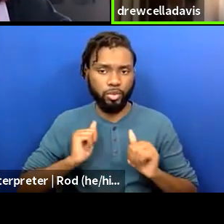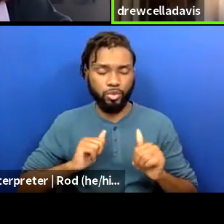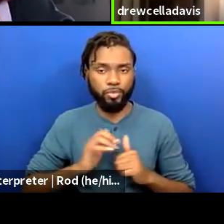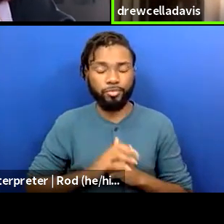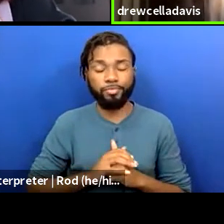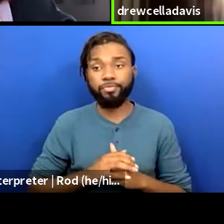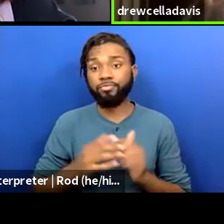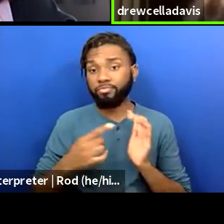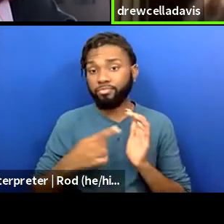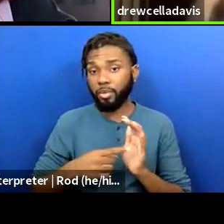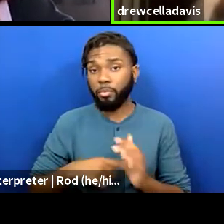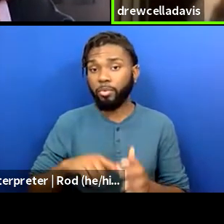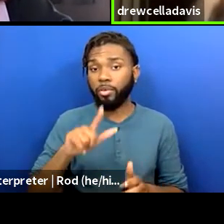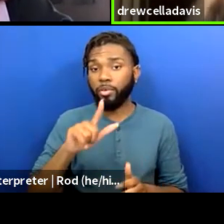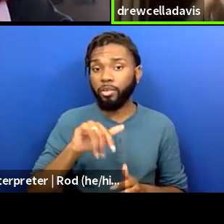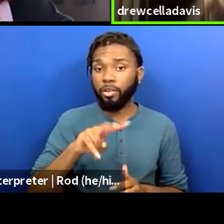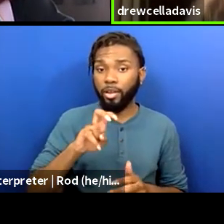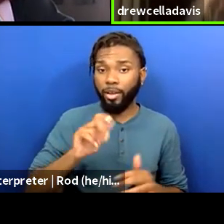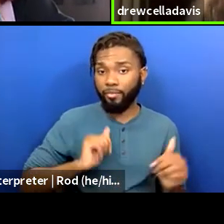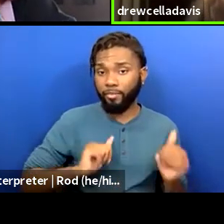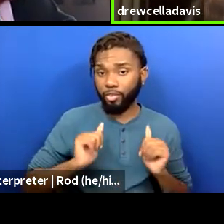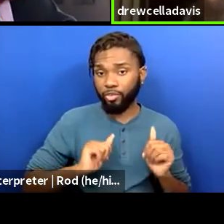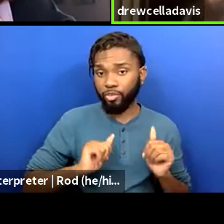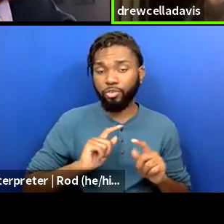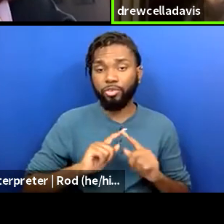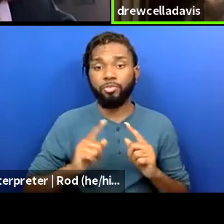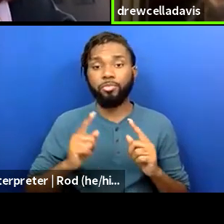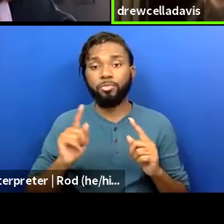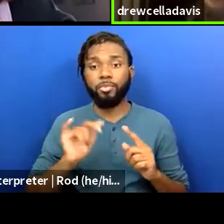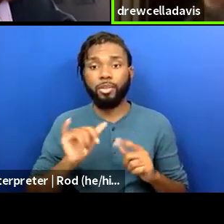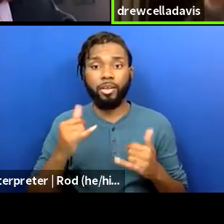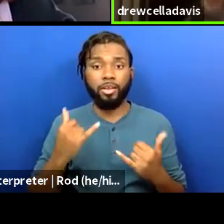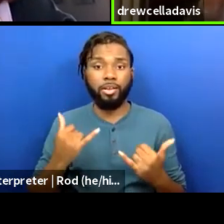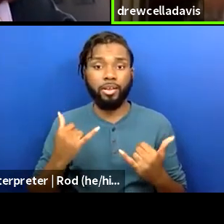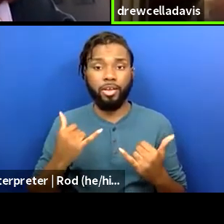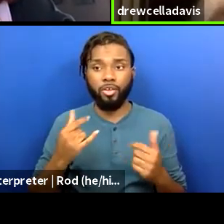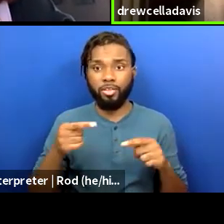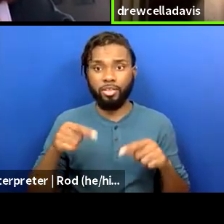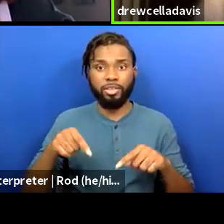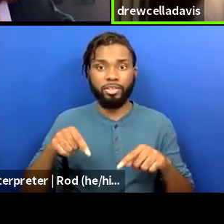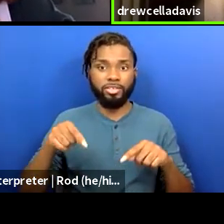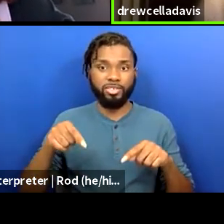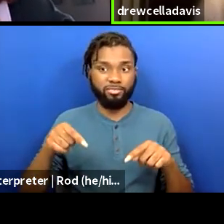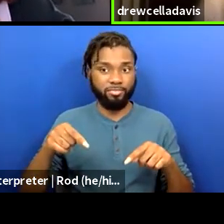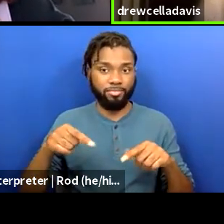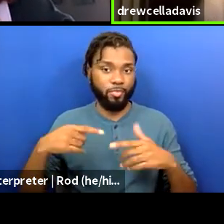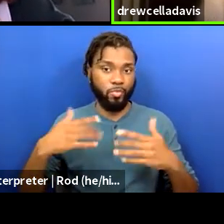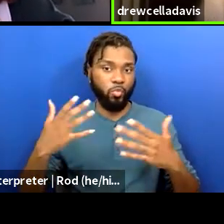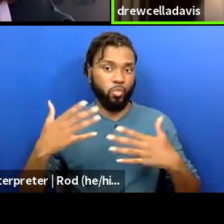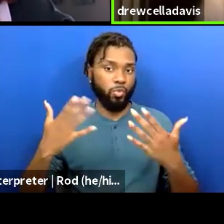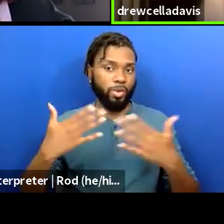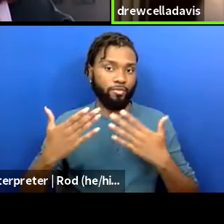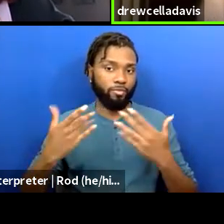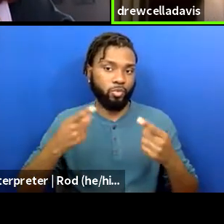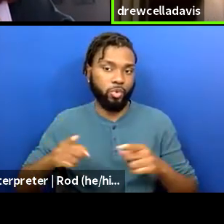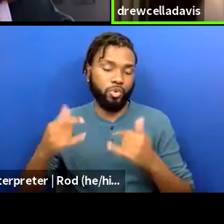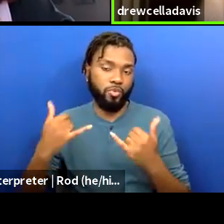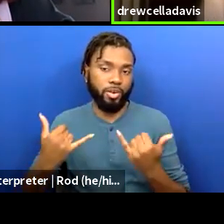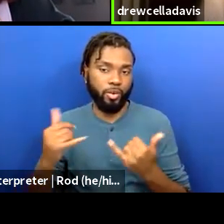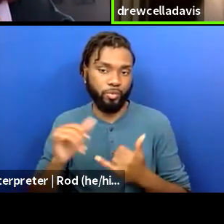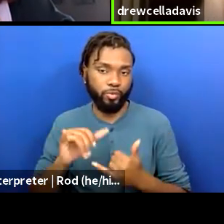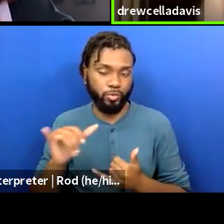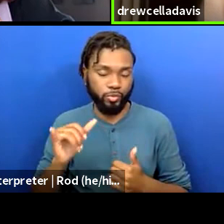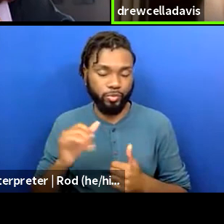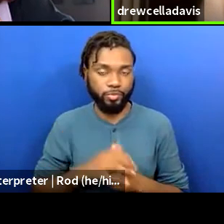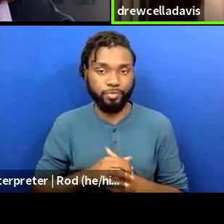like live theater, but now like this like whatever's going on right now too as well.